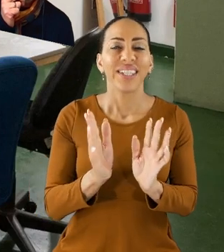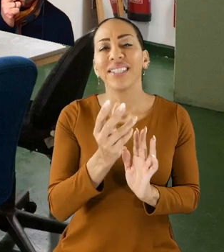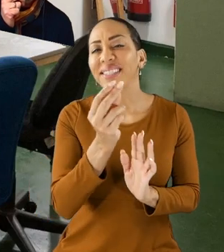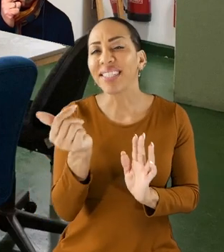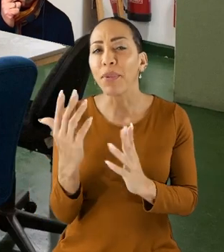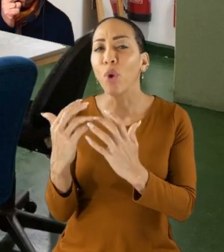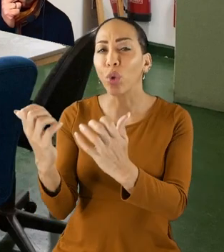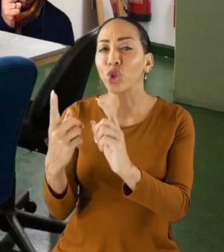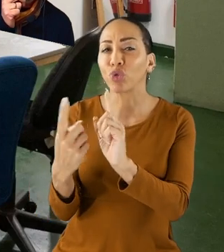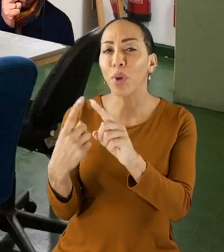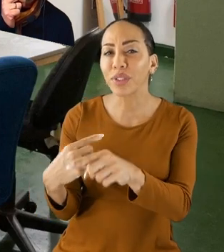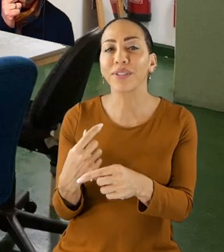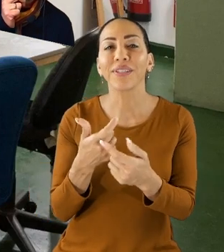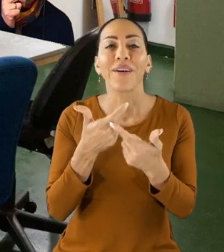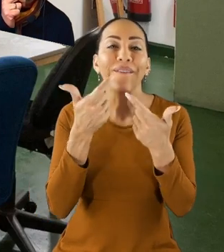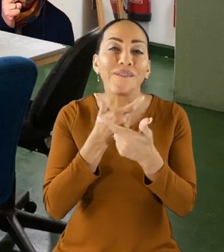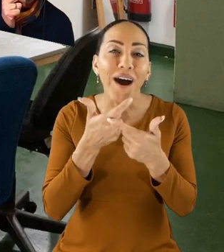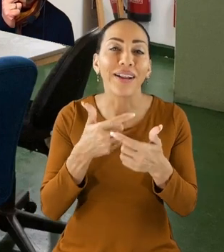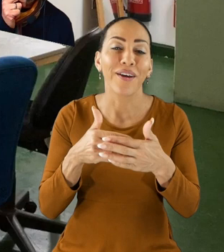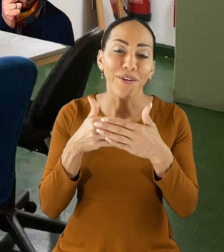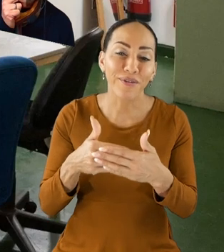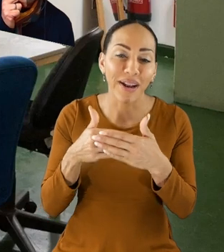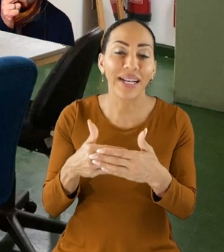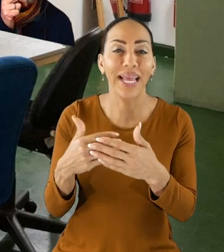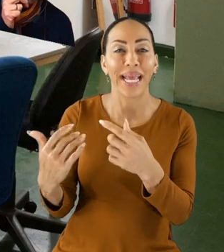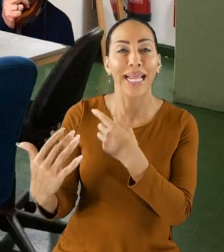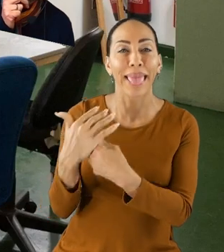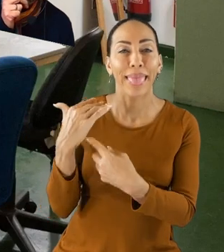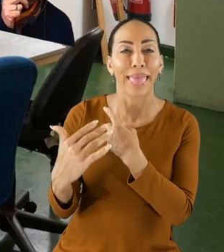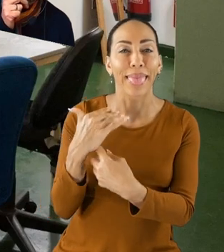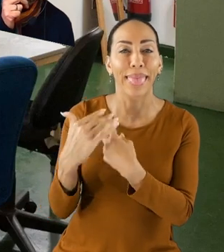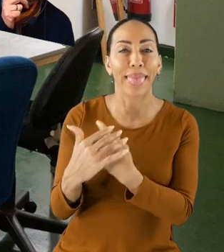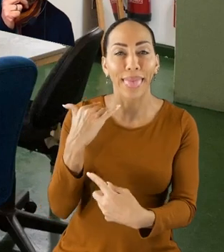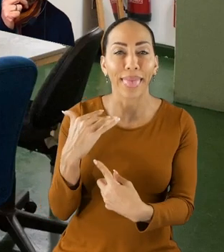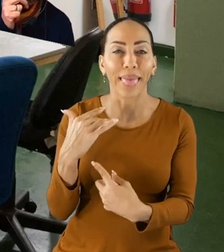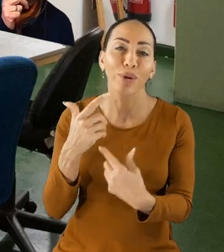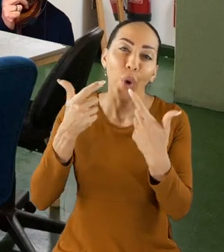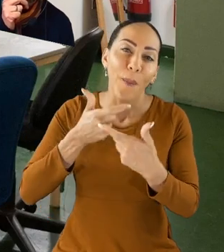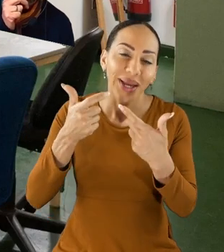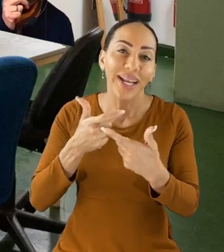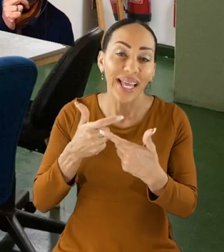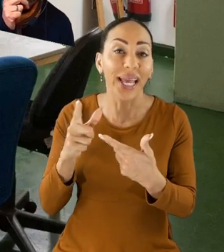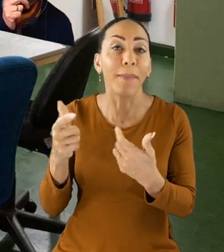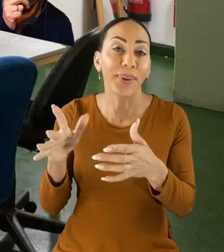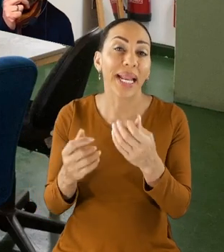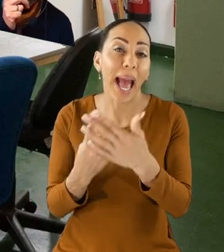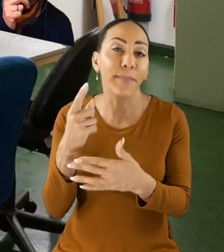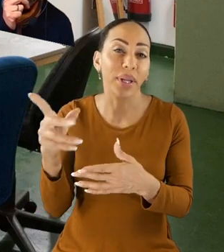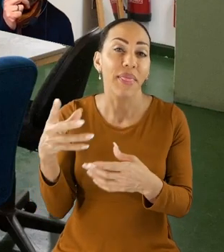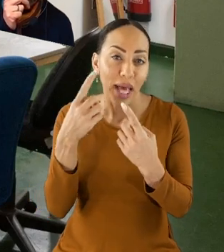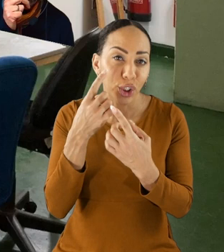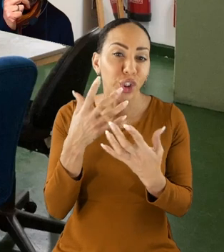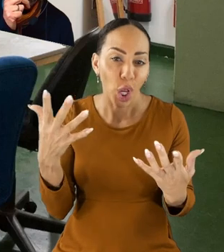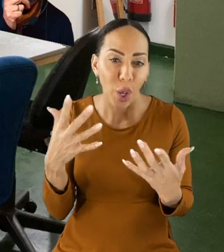well. If it's just sort of taking the mickey and it's comically done, which it was in that show. It's just kind of uncomfortable when